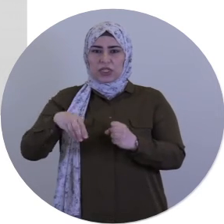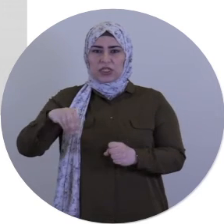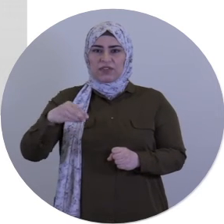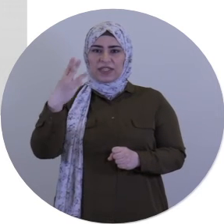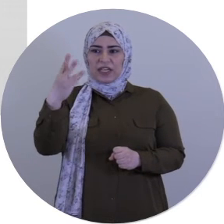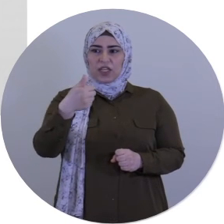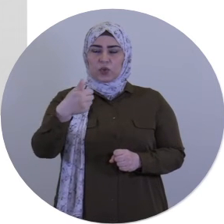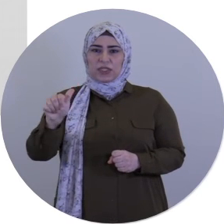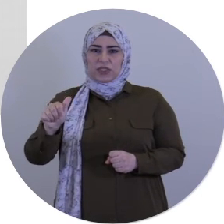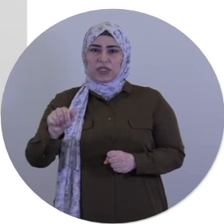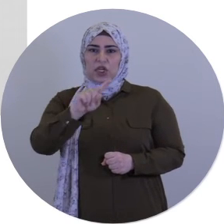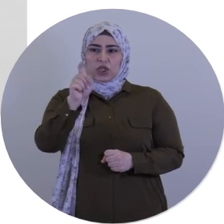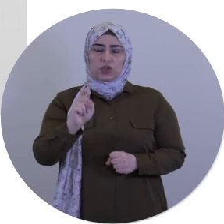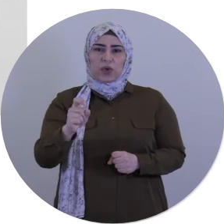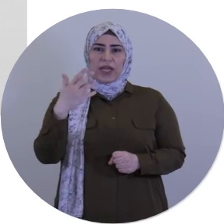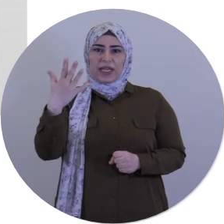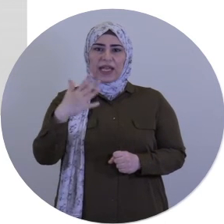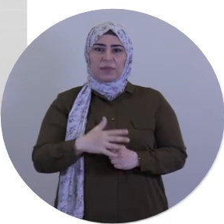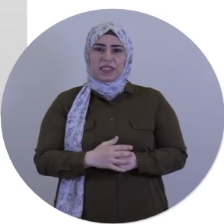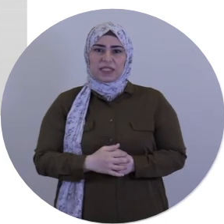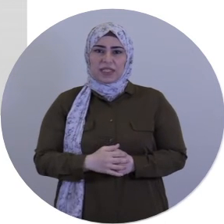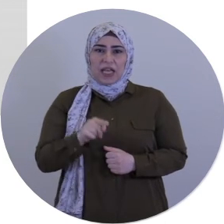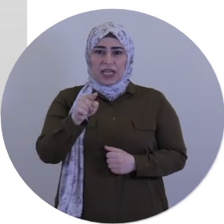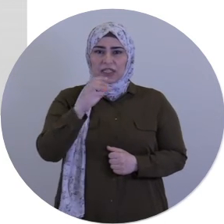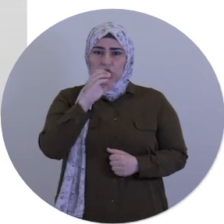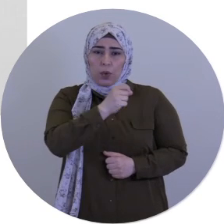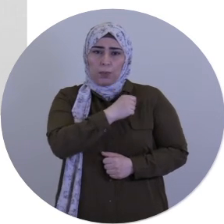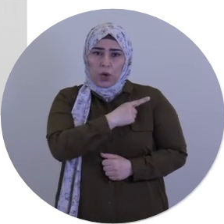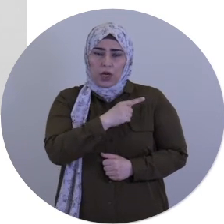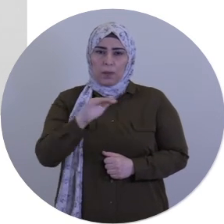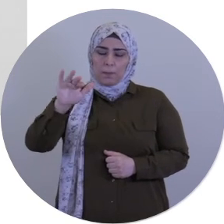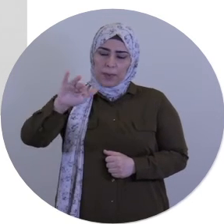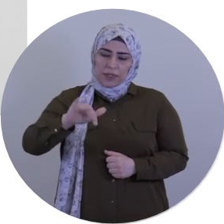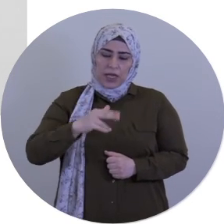Pause the video after the instructions, answer the exercise, and then check your answers.